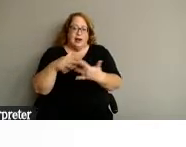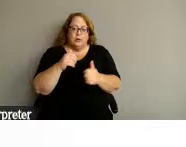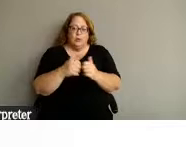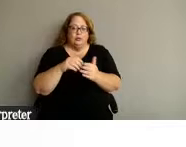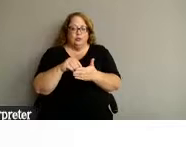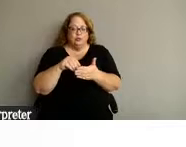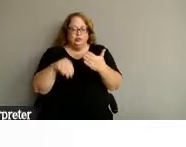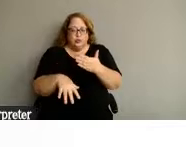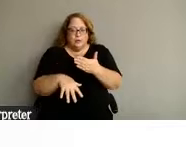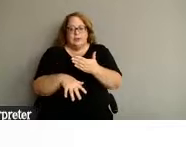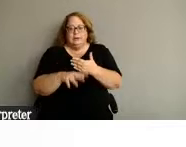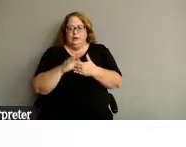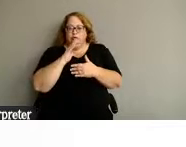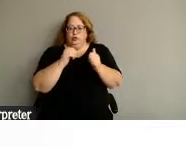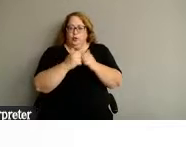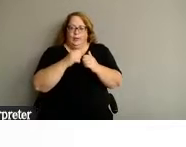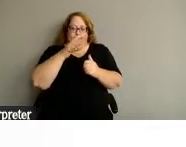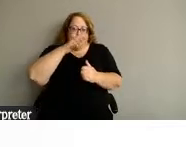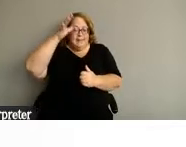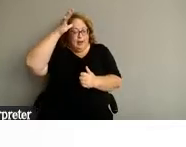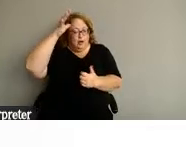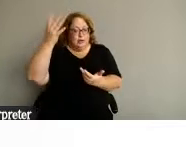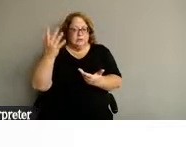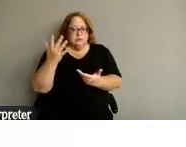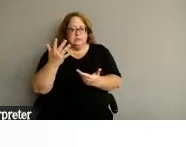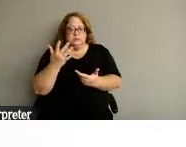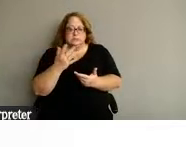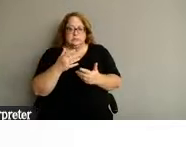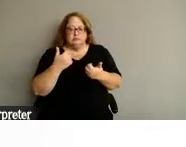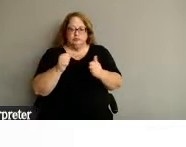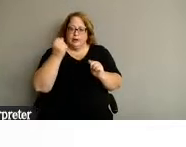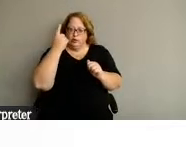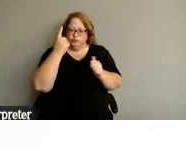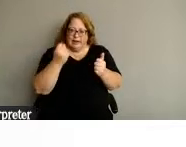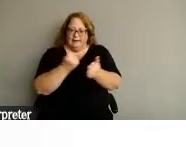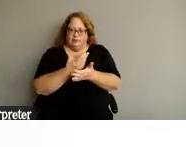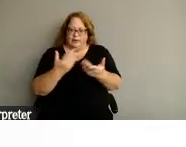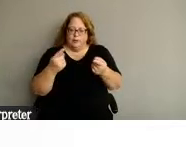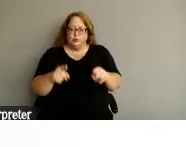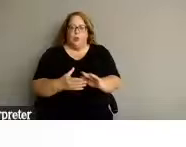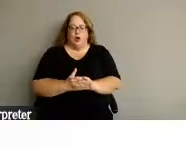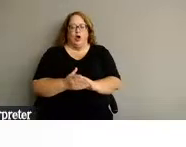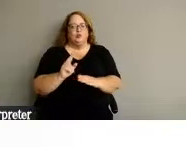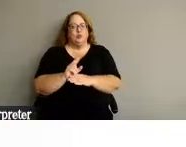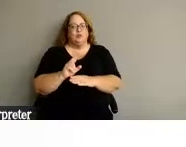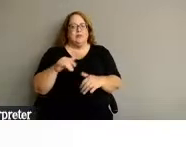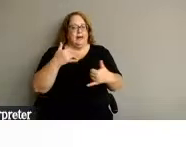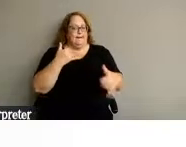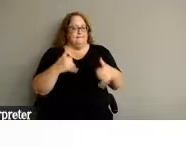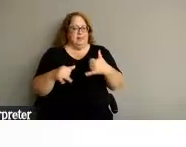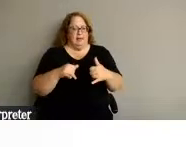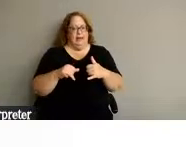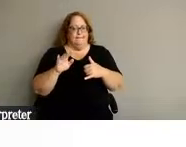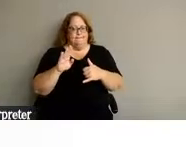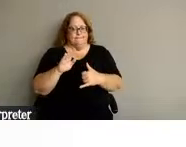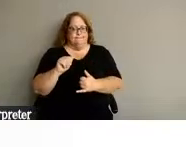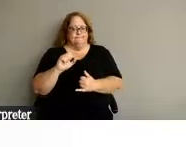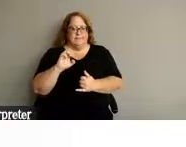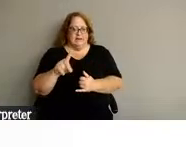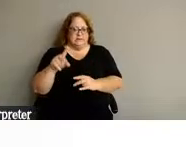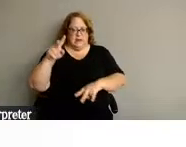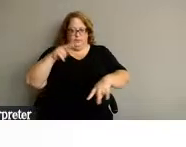the student, able to talk with the parent, get a feel for everything that's going on. And so we do use that play-based observation to get